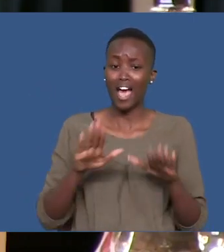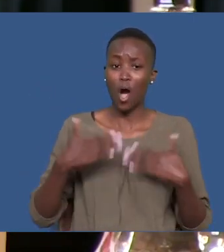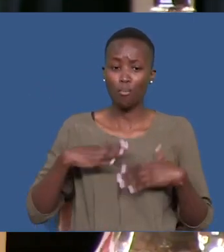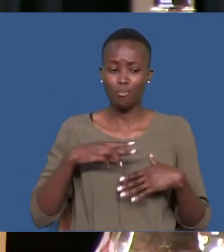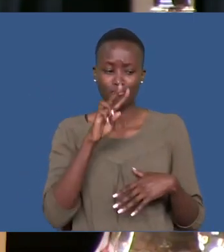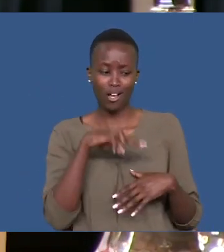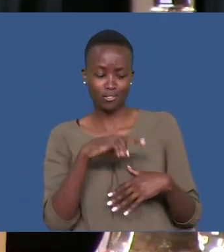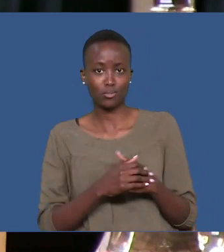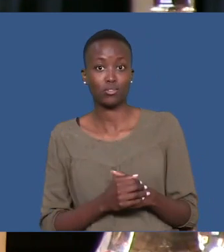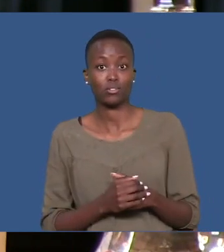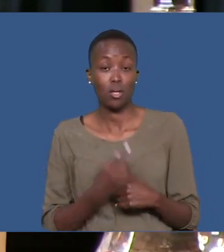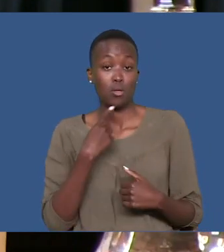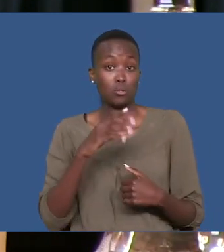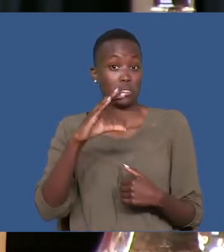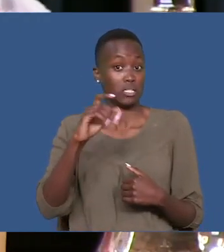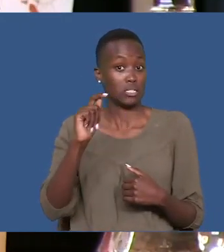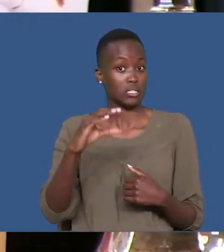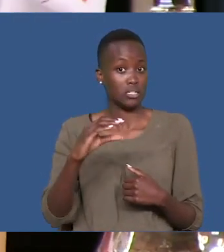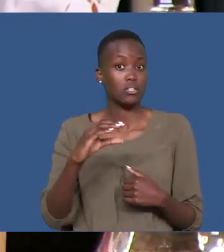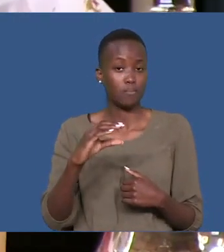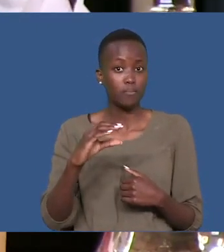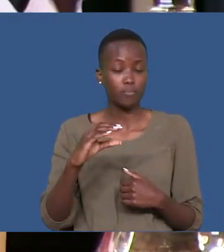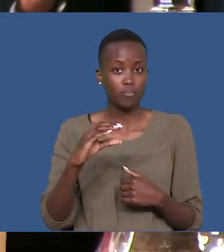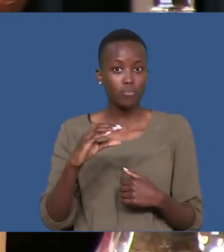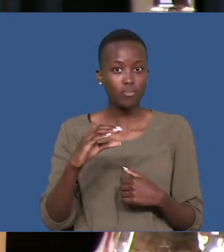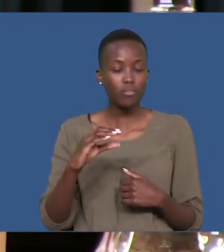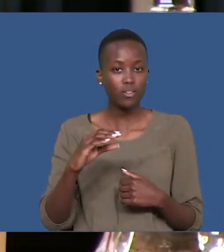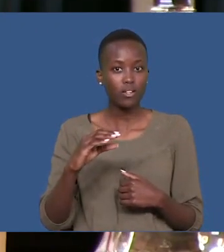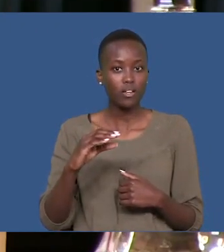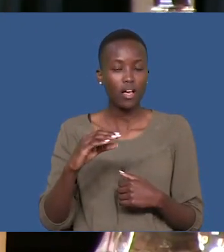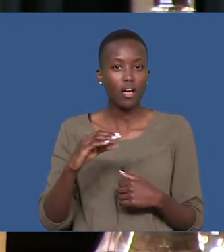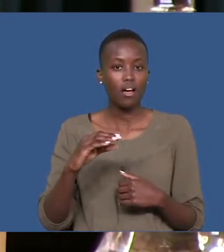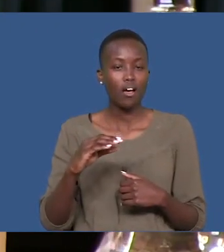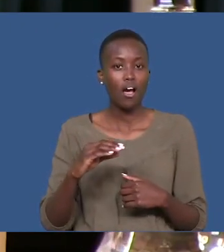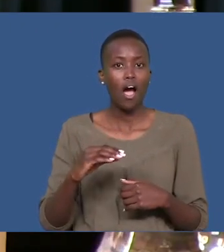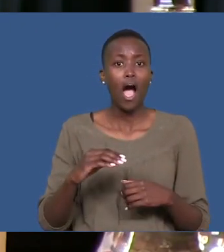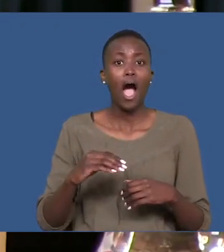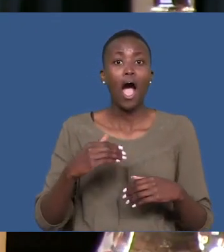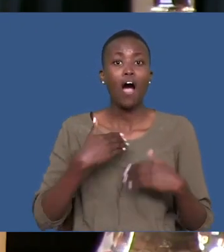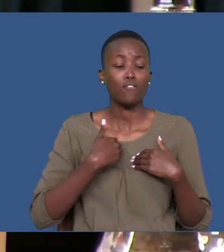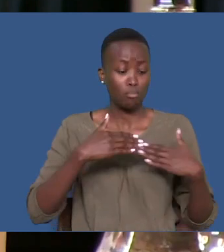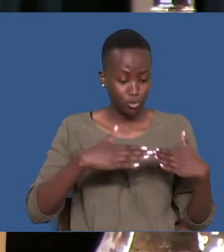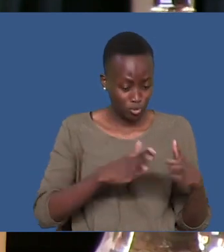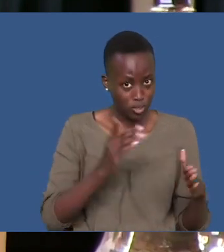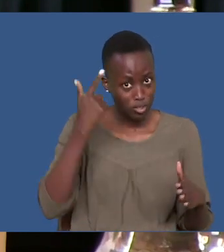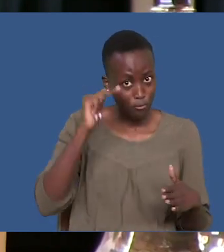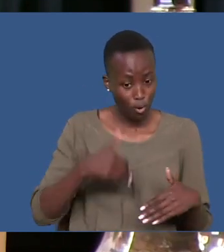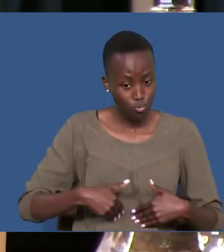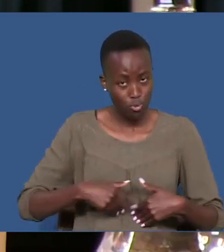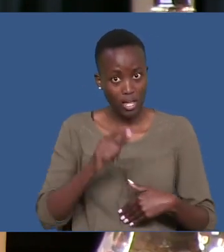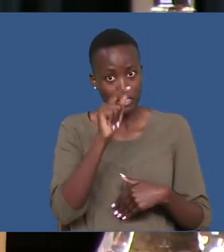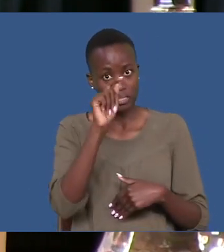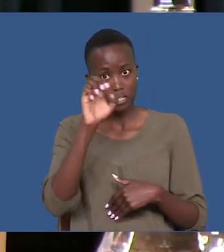And so the CTC, as much as it is part of All Saints family, it is going to be an opportunity for the young people